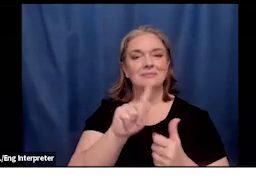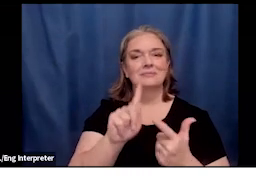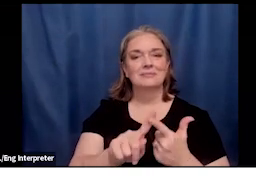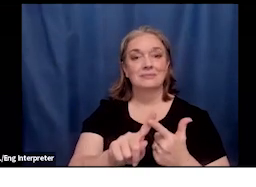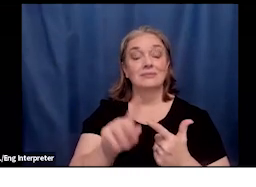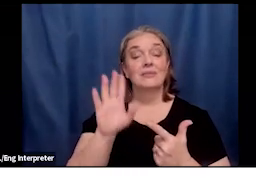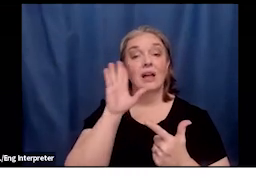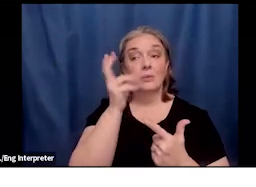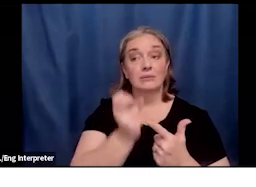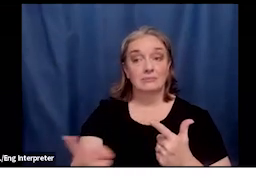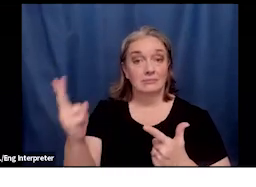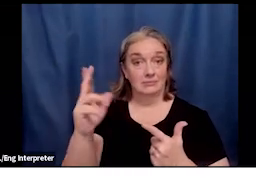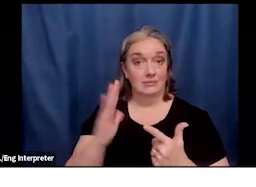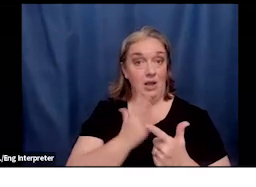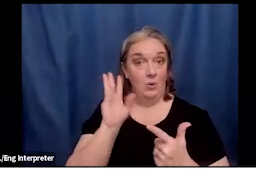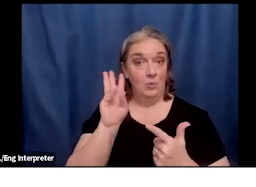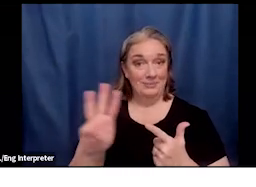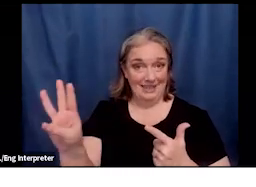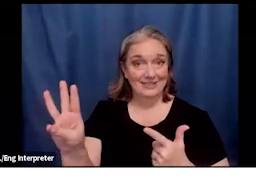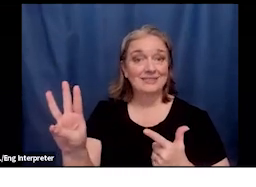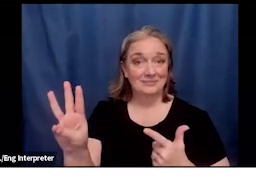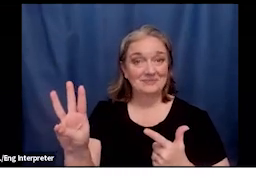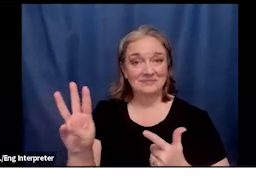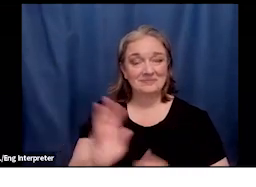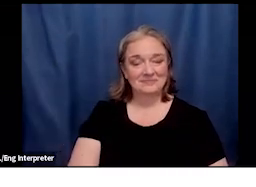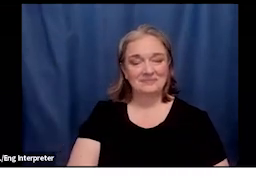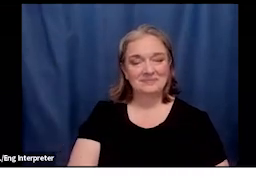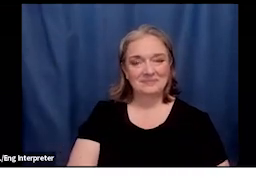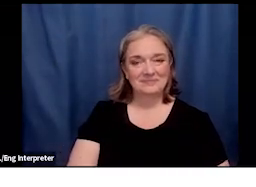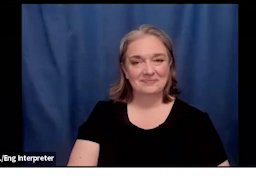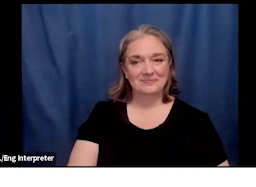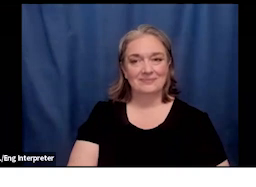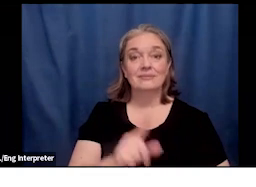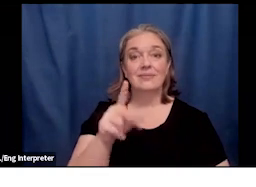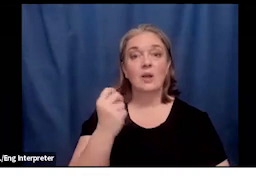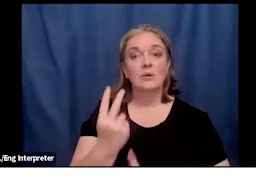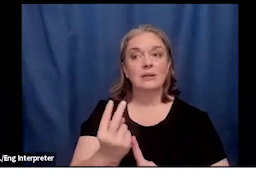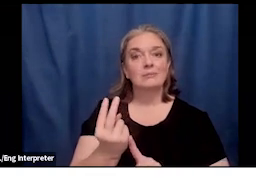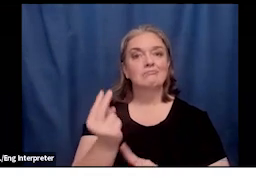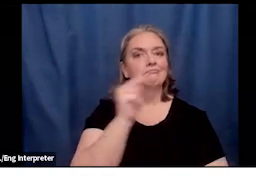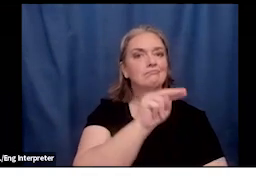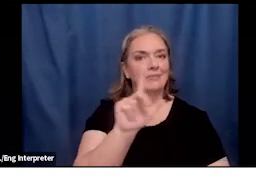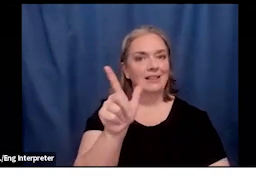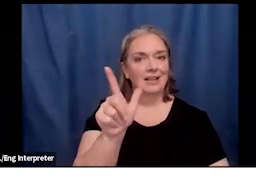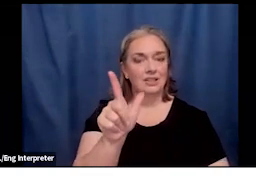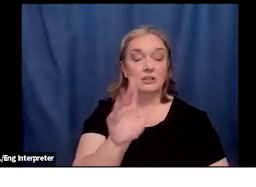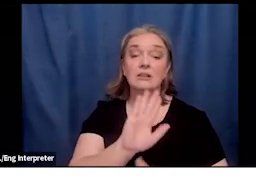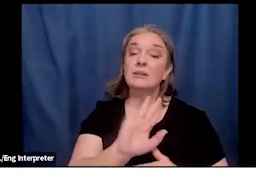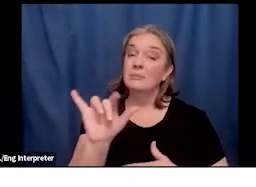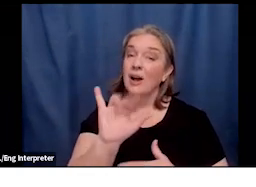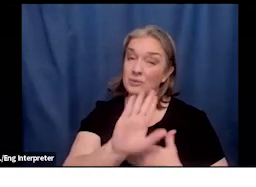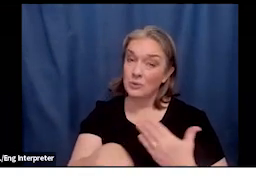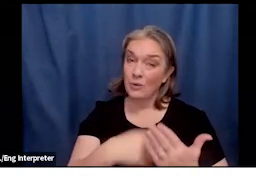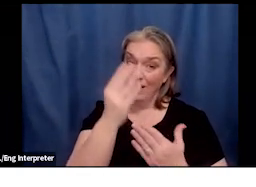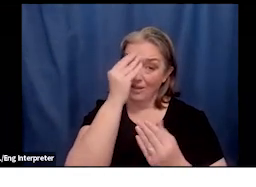be on Arts and History's website. So you can look back at this. But I will say that all the information that I've